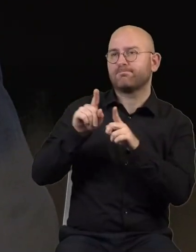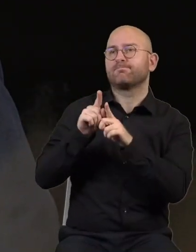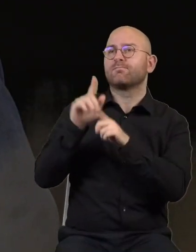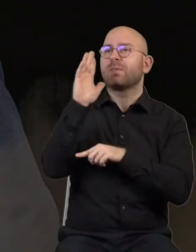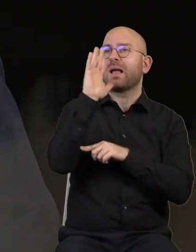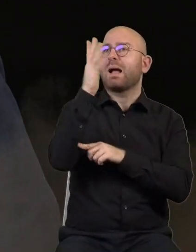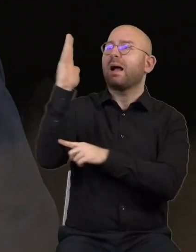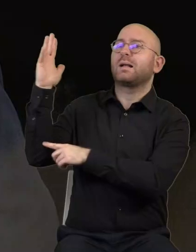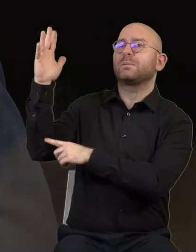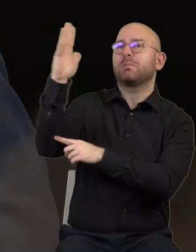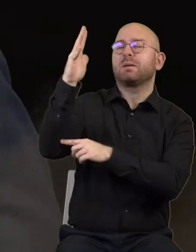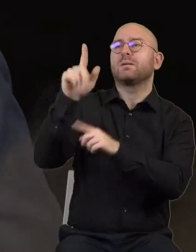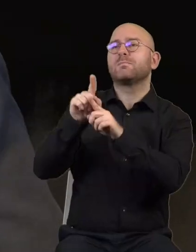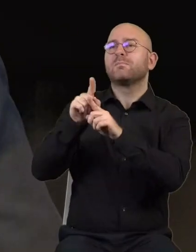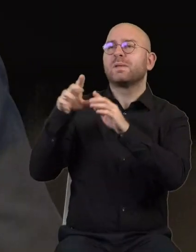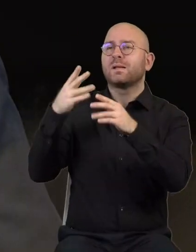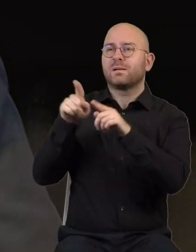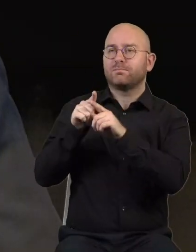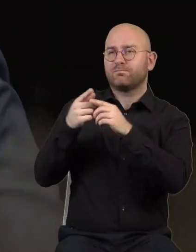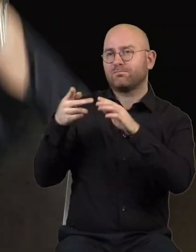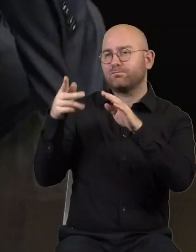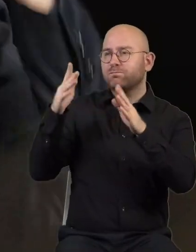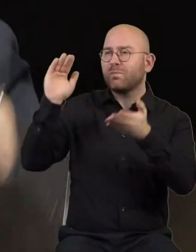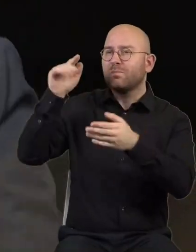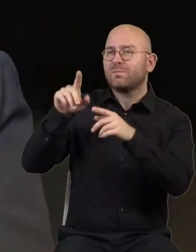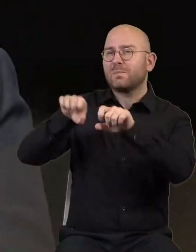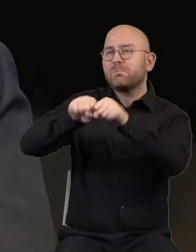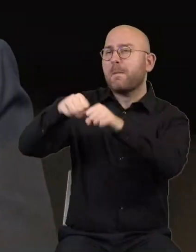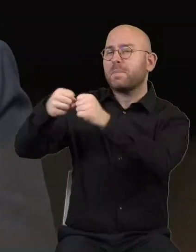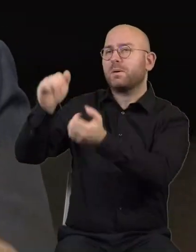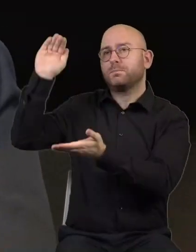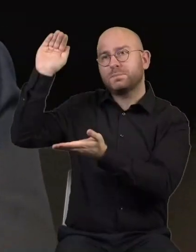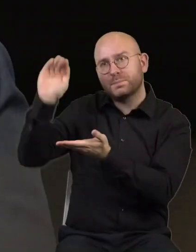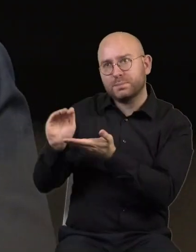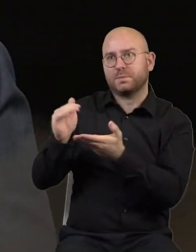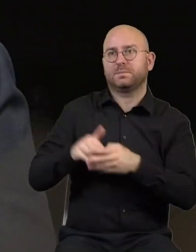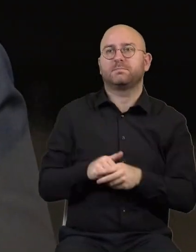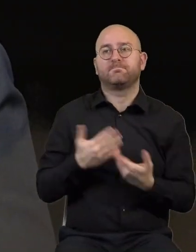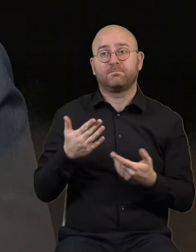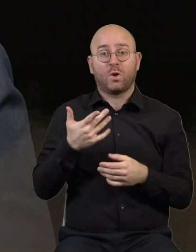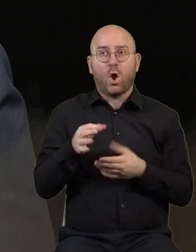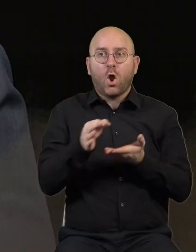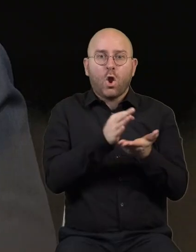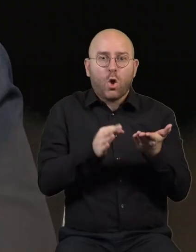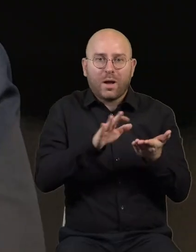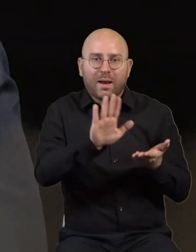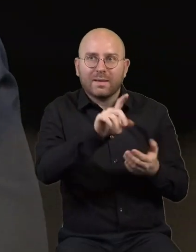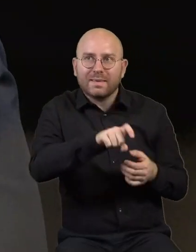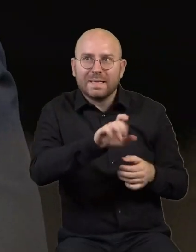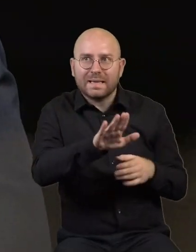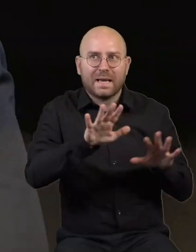public, which for us, of course, prevail over commercial needs or